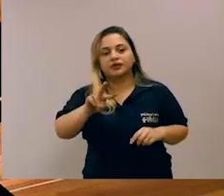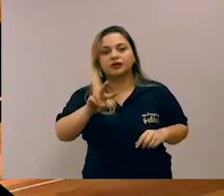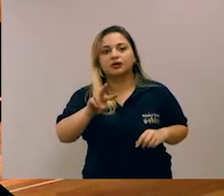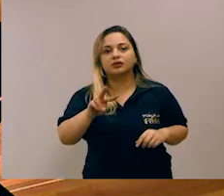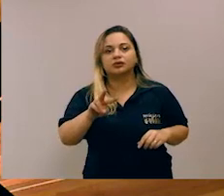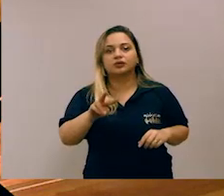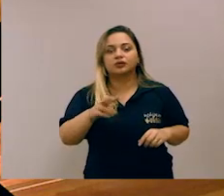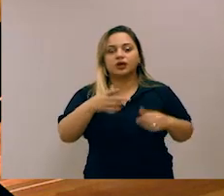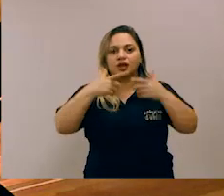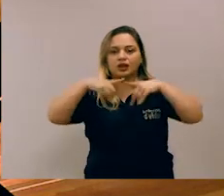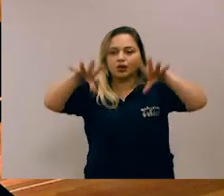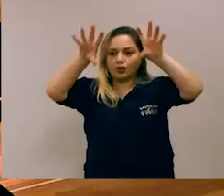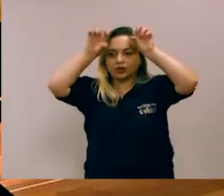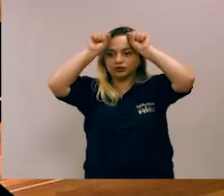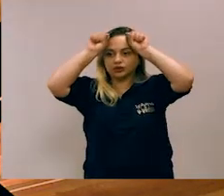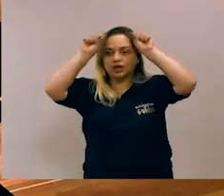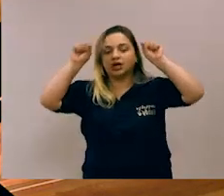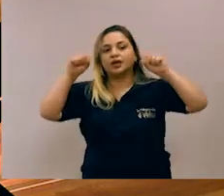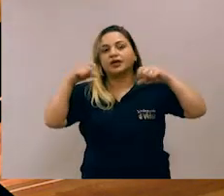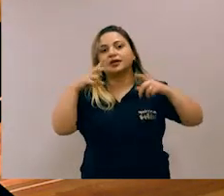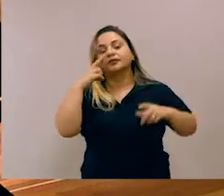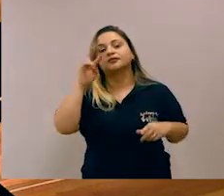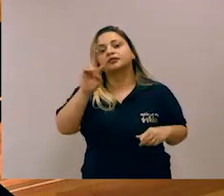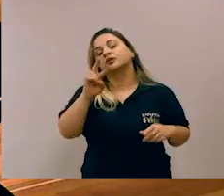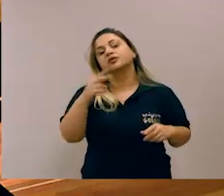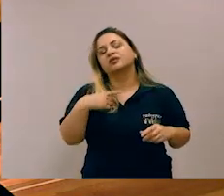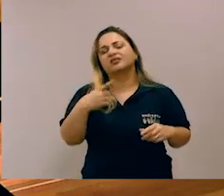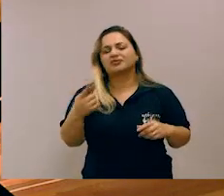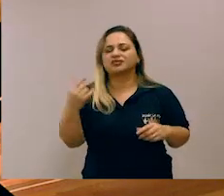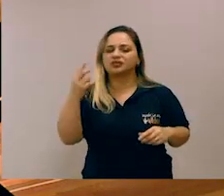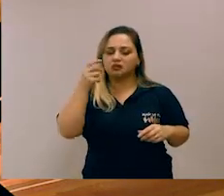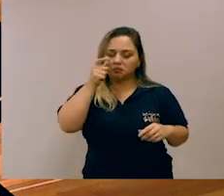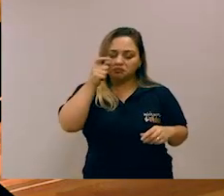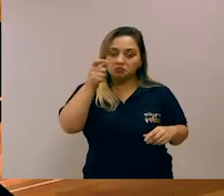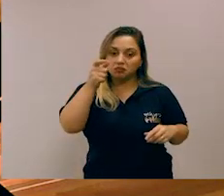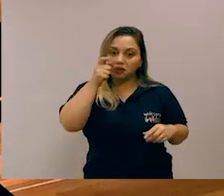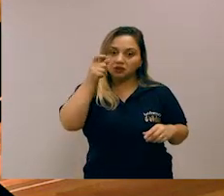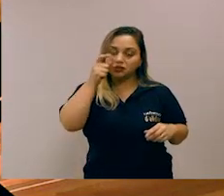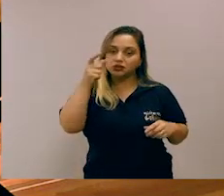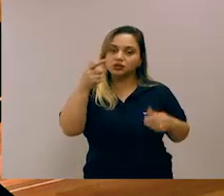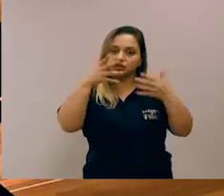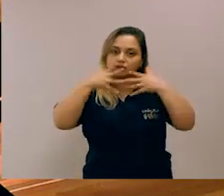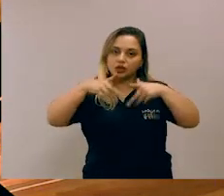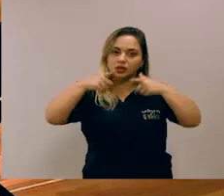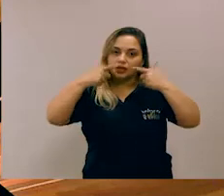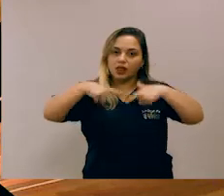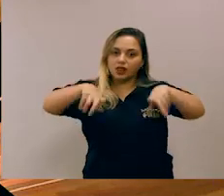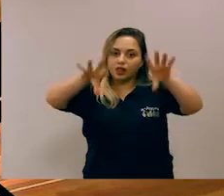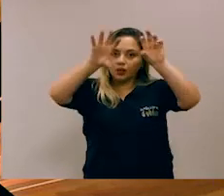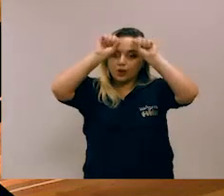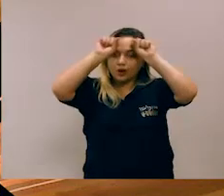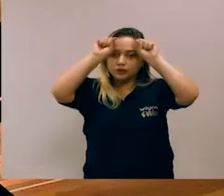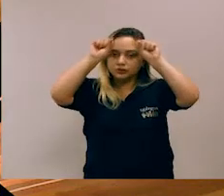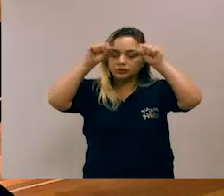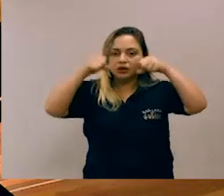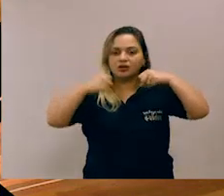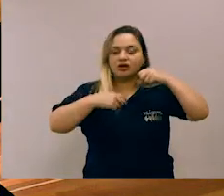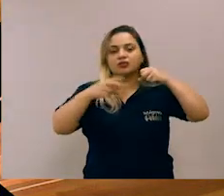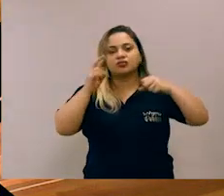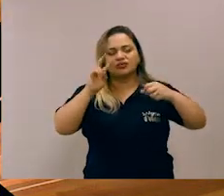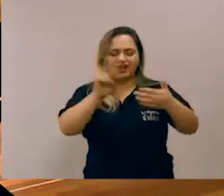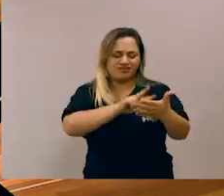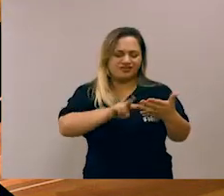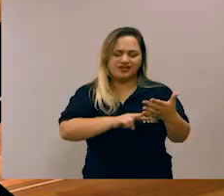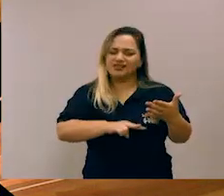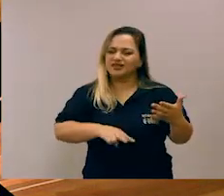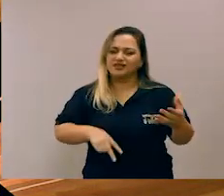of the topics of the panels, at GPT-2, and something that I read about it, and not only